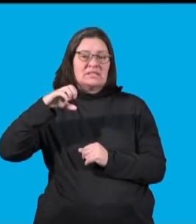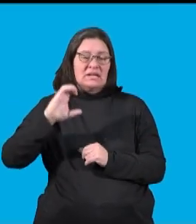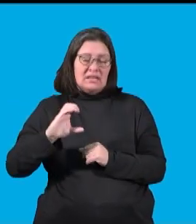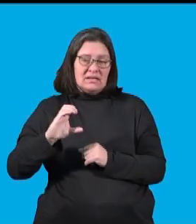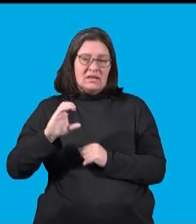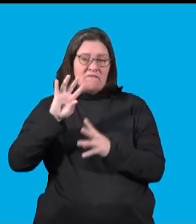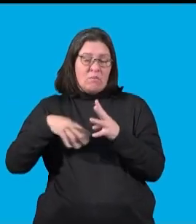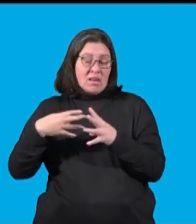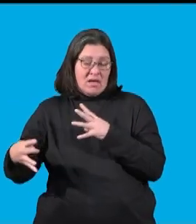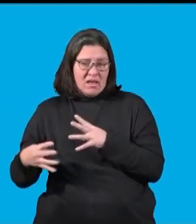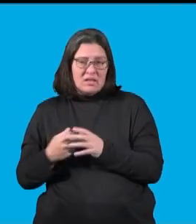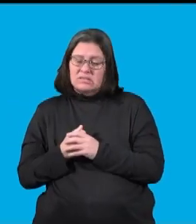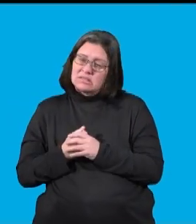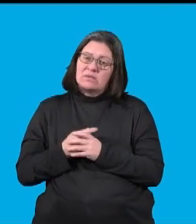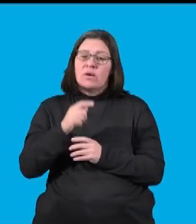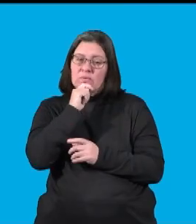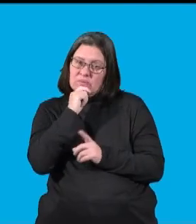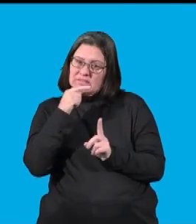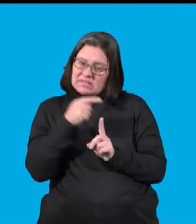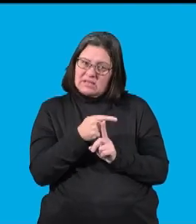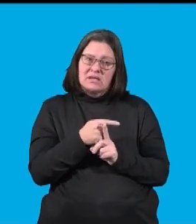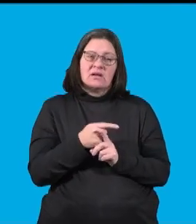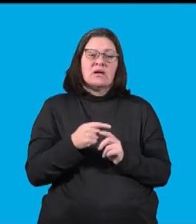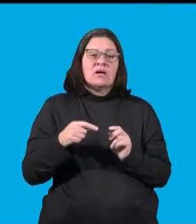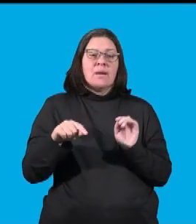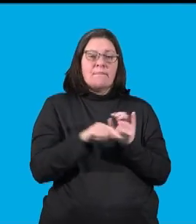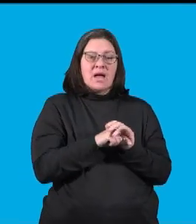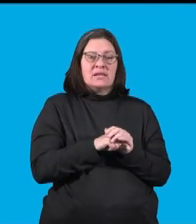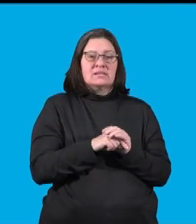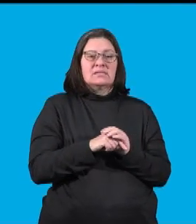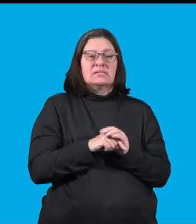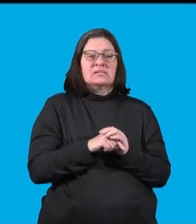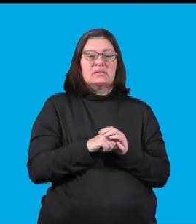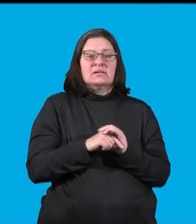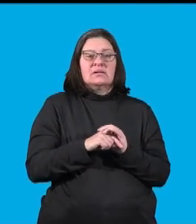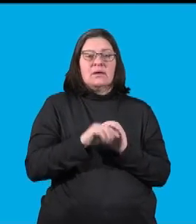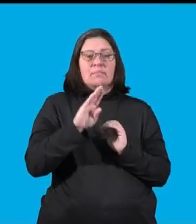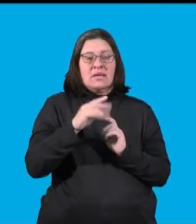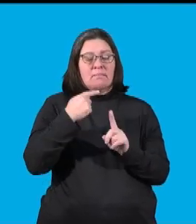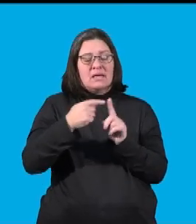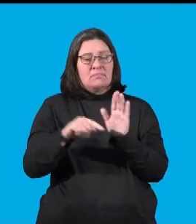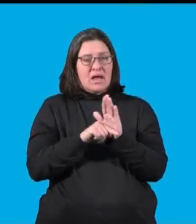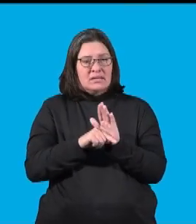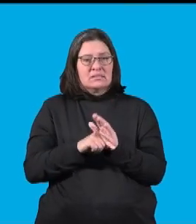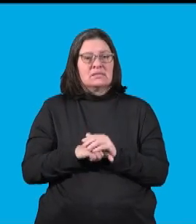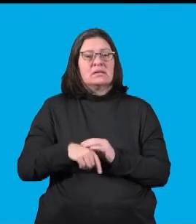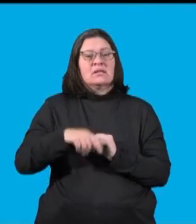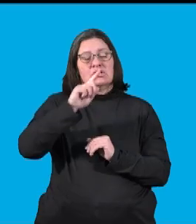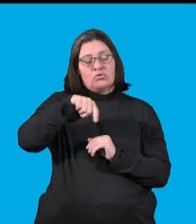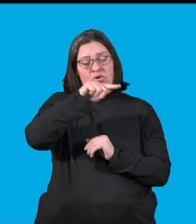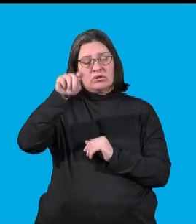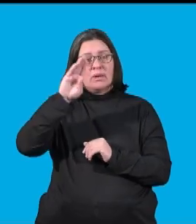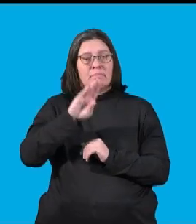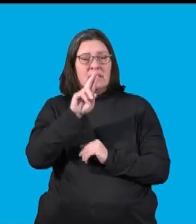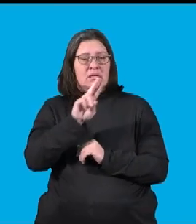formula. When I cannot factorize equations, I use this formula, minus b plus or minus the square root of b